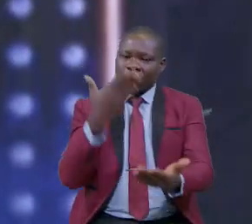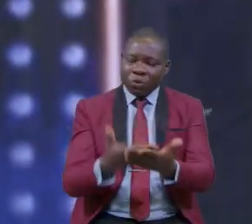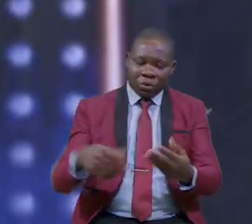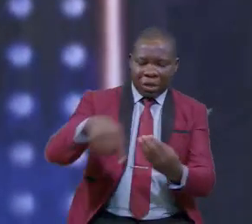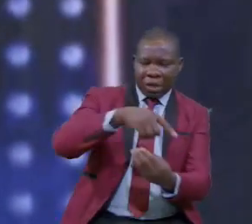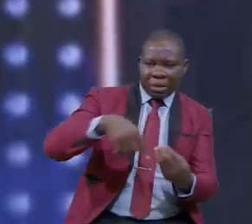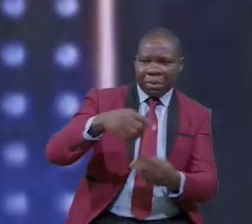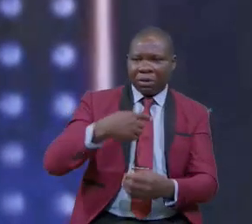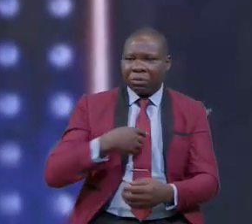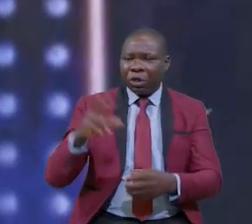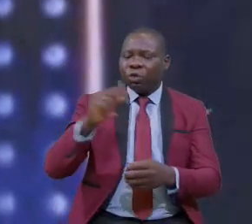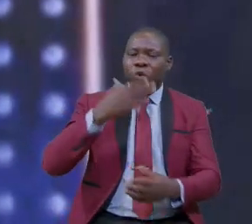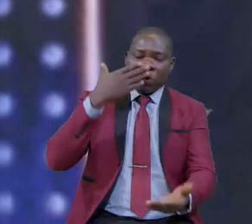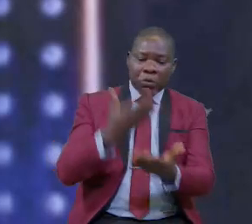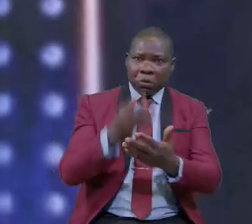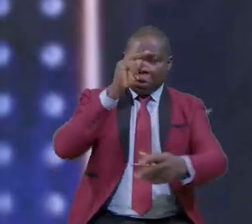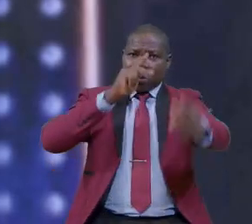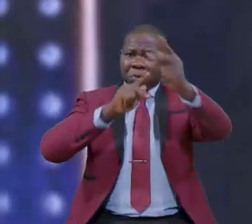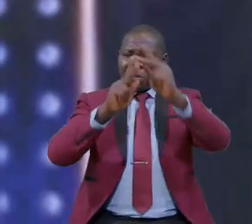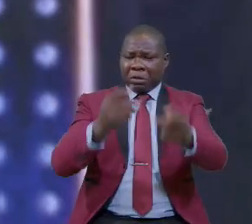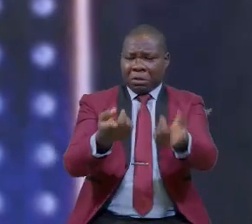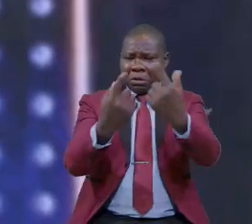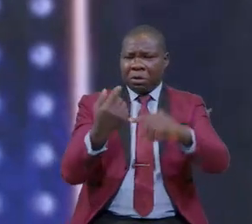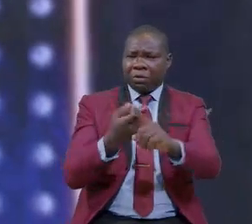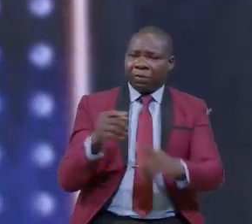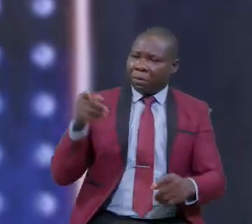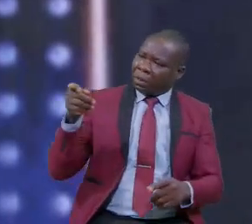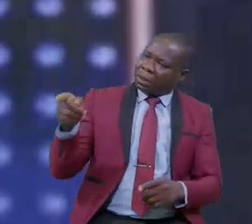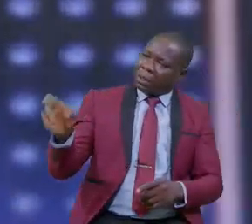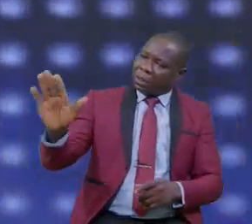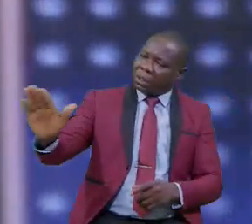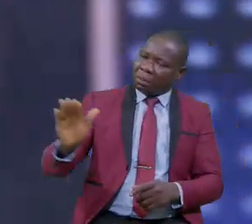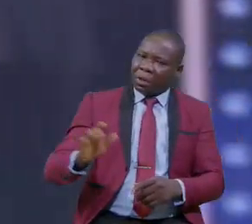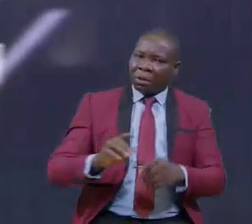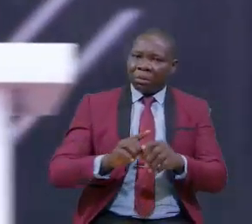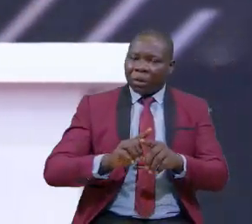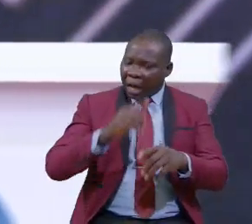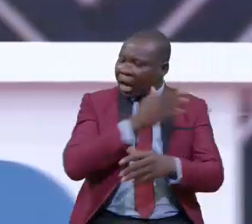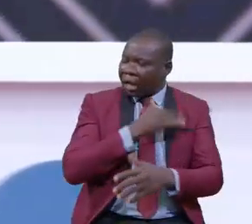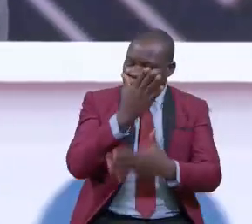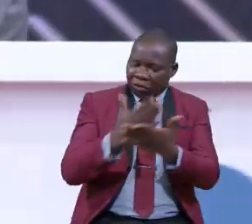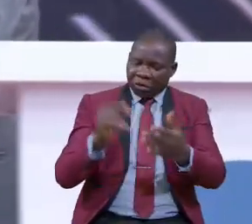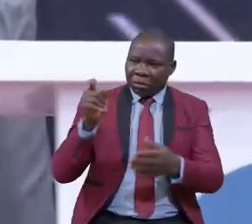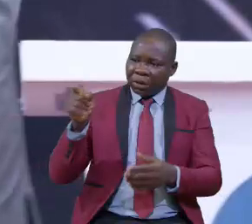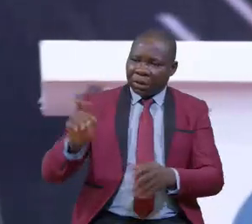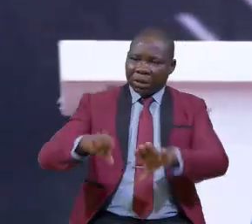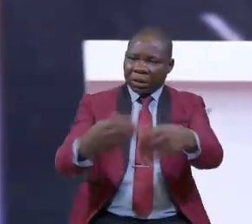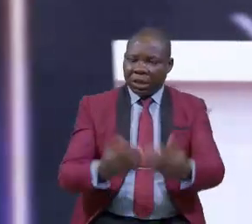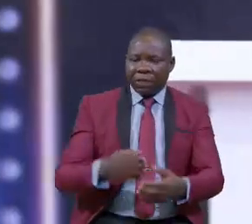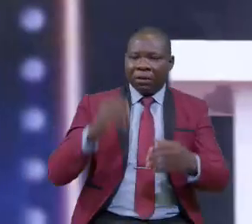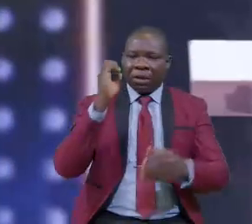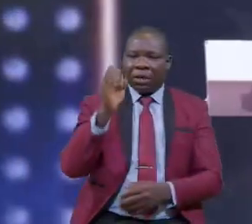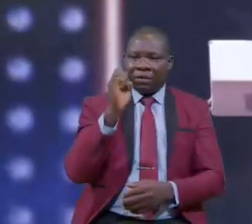and some prophets and some evangelists. Evangelists, those are the people that go to the